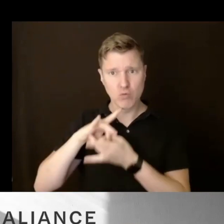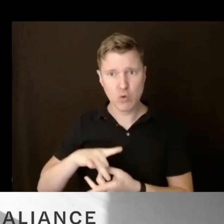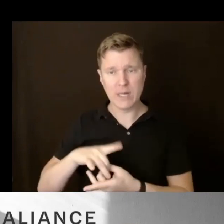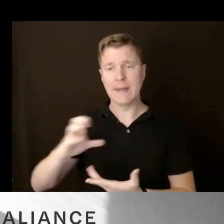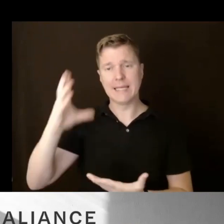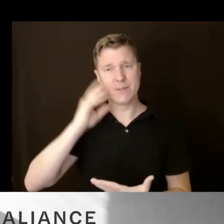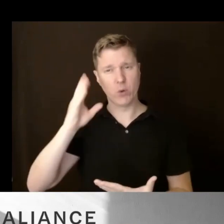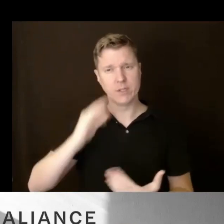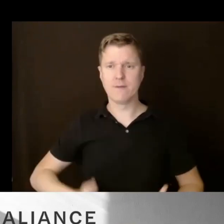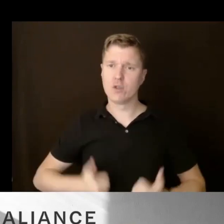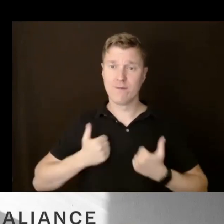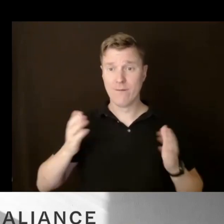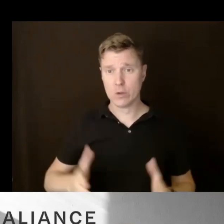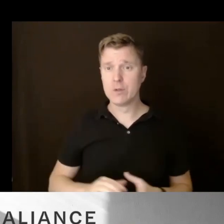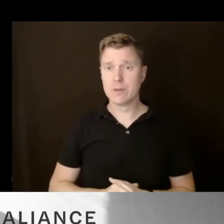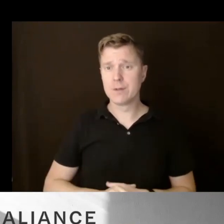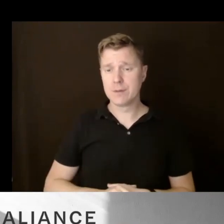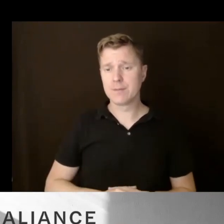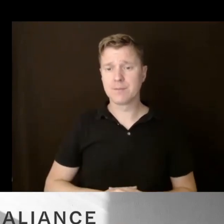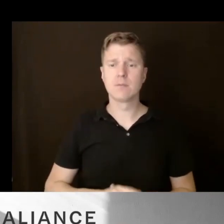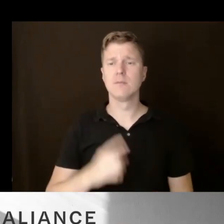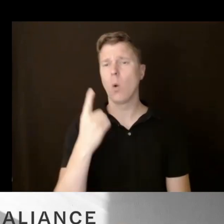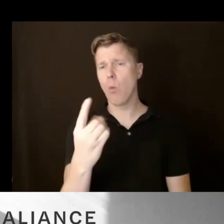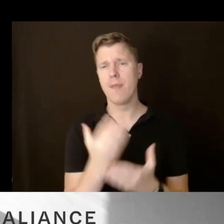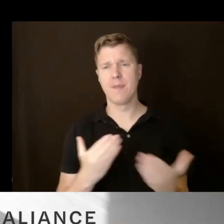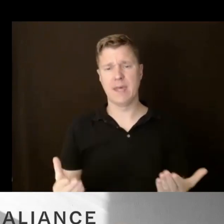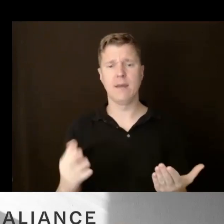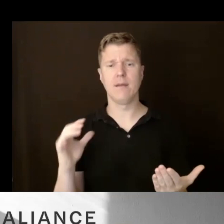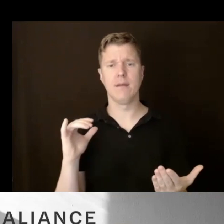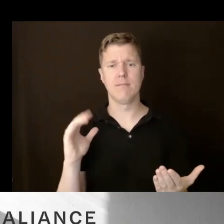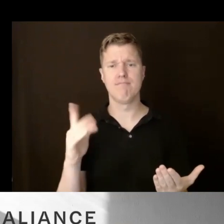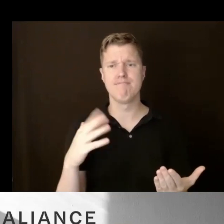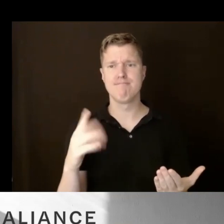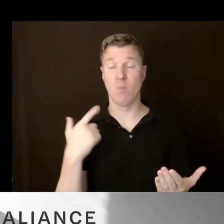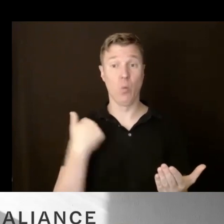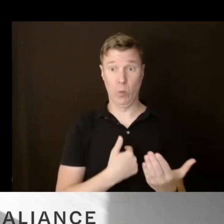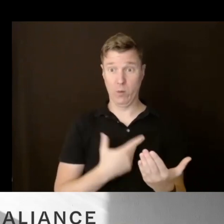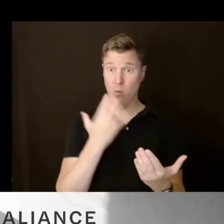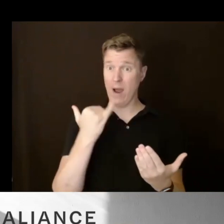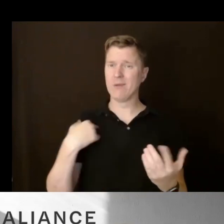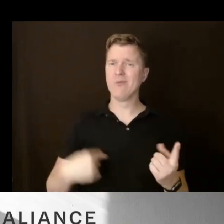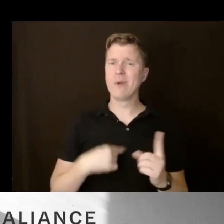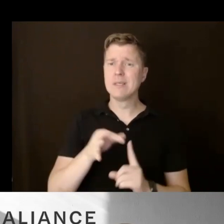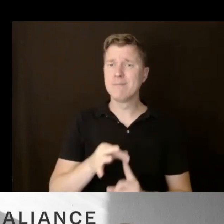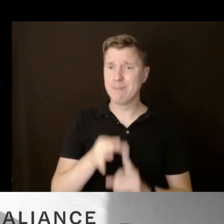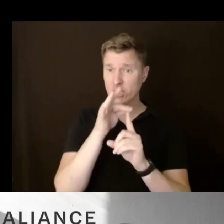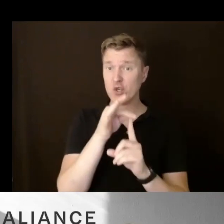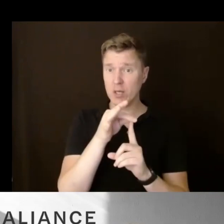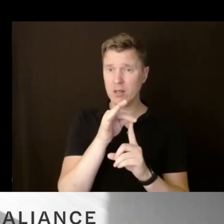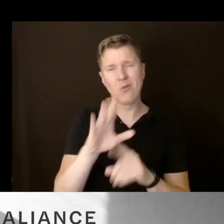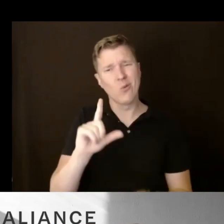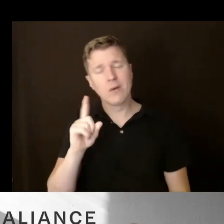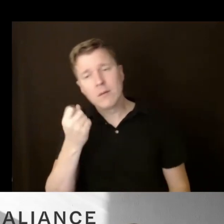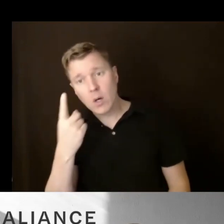of survivors. So I think one of the things that makes us unique in this space, because we certainly are not the only